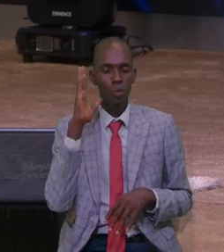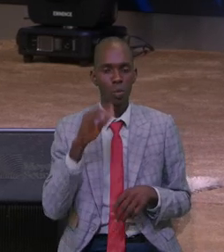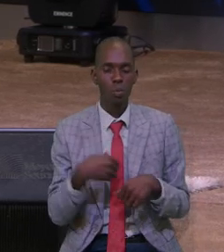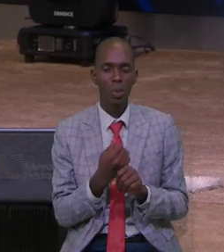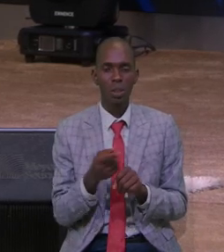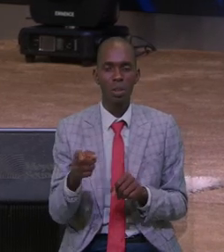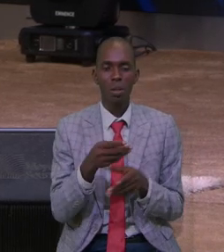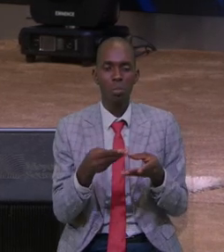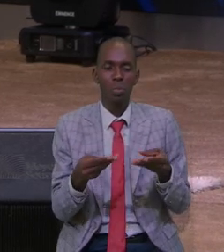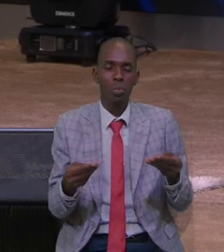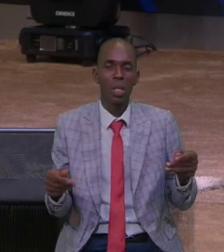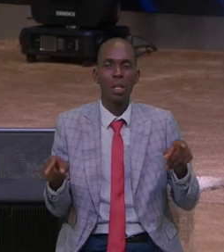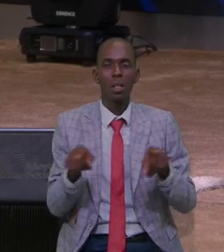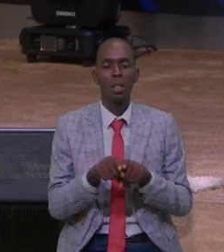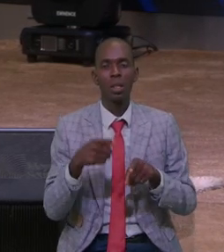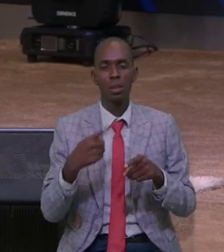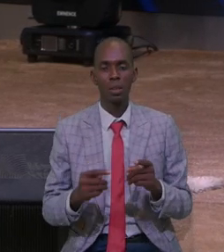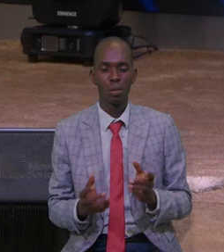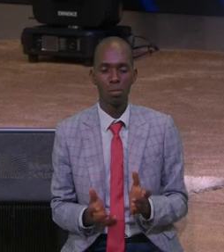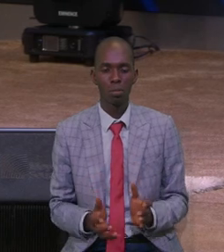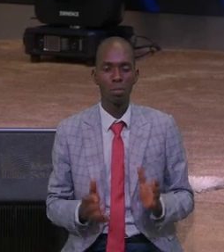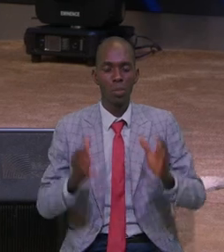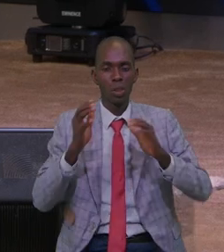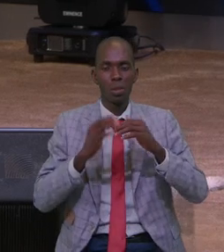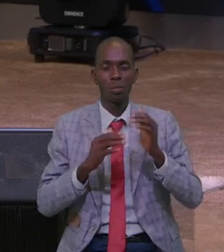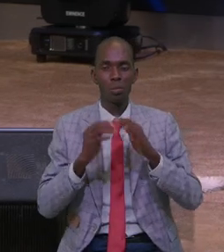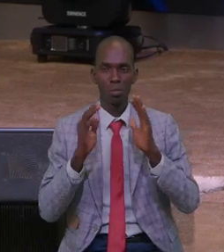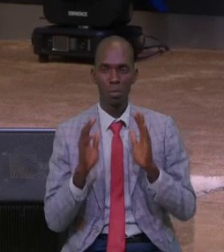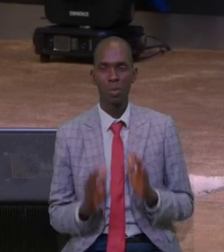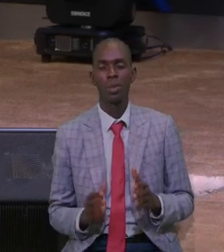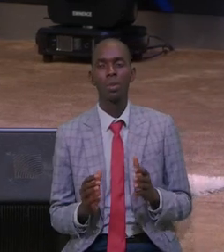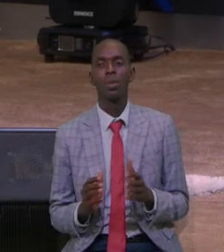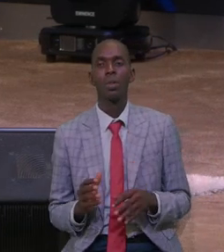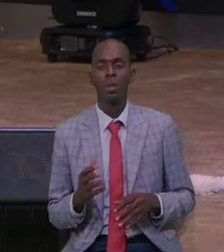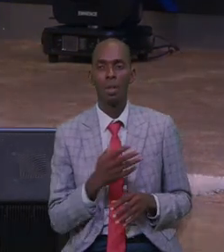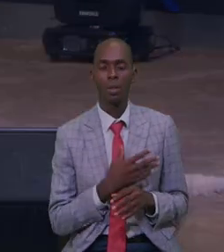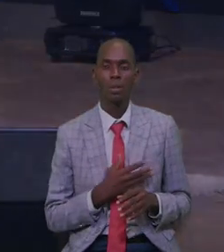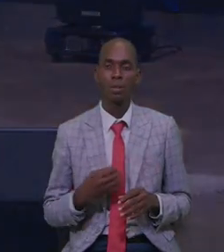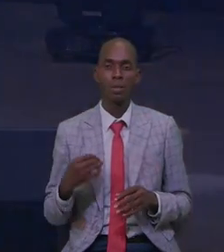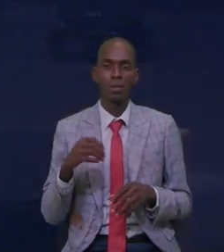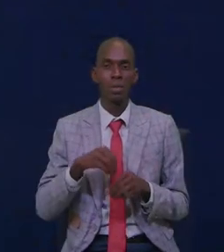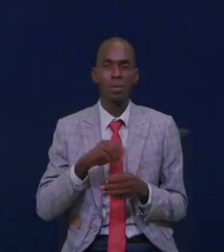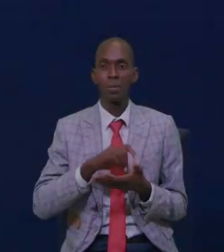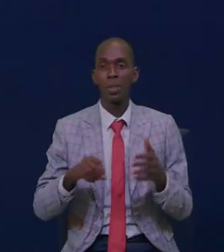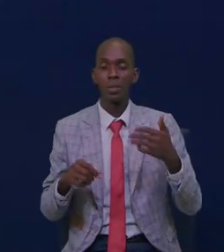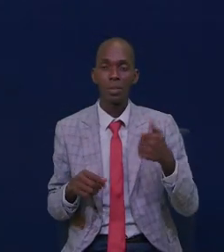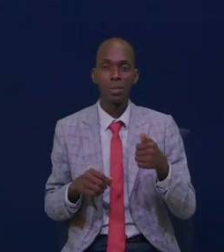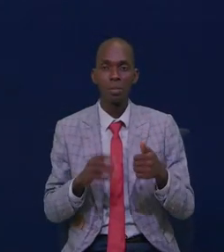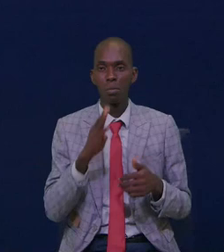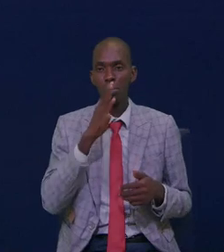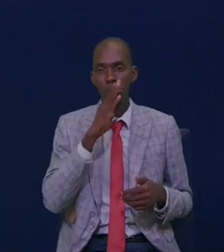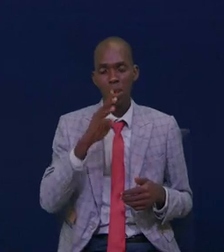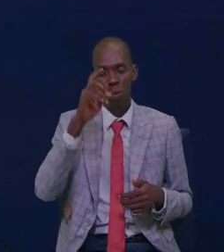pieces like a potter's vessel. Here comes now, look at verse 10. In verse 10, be